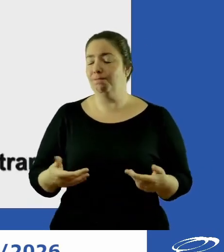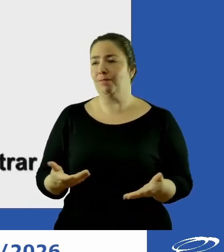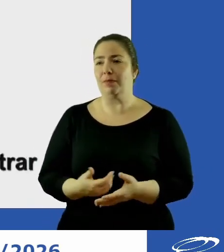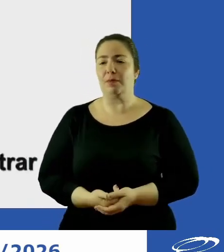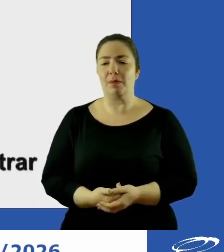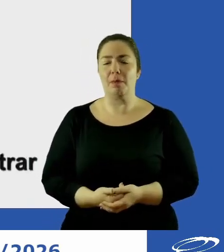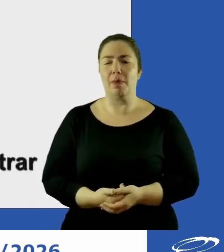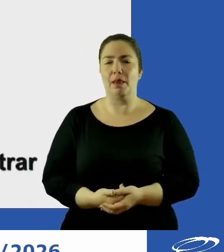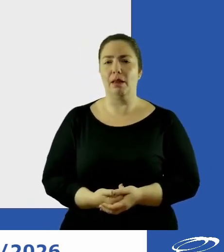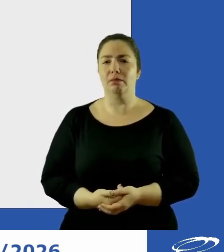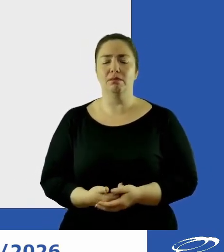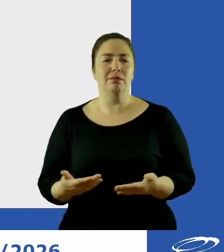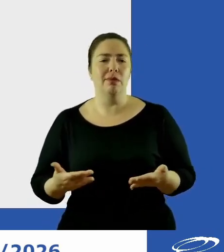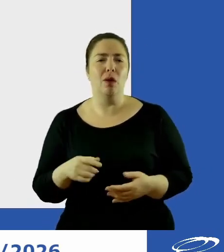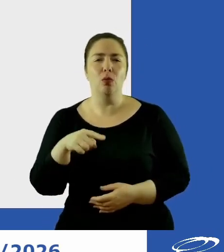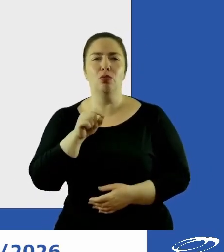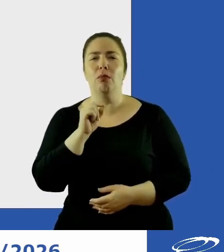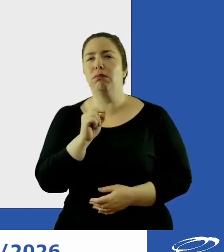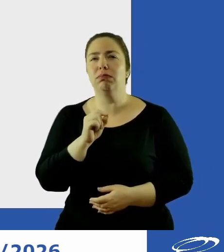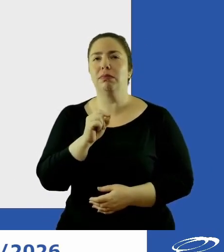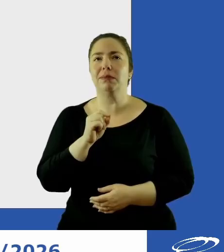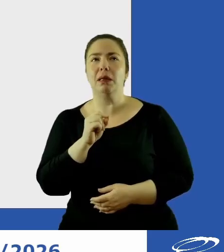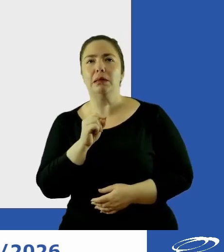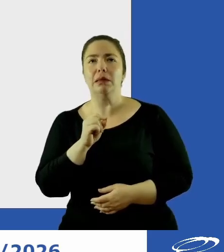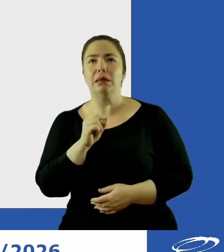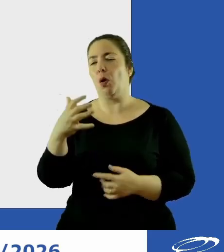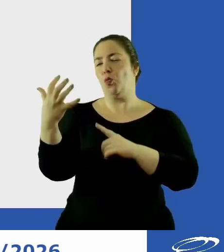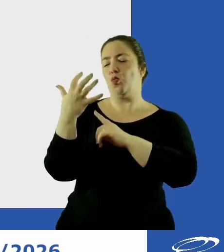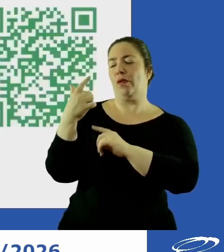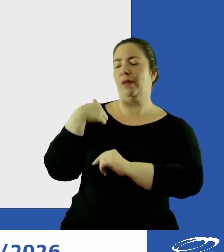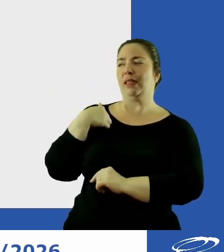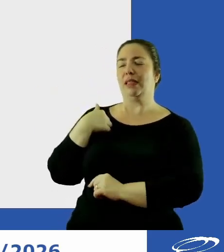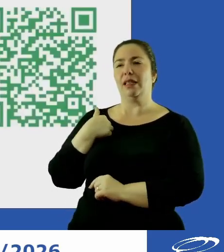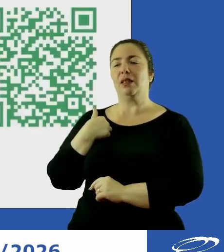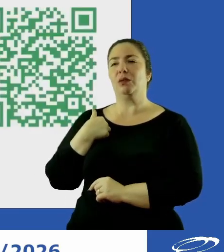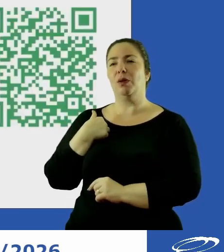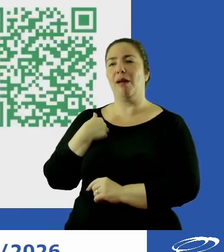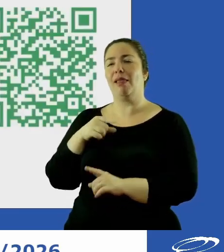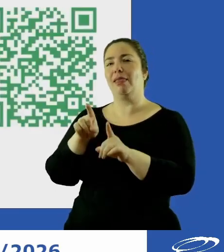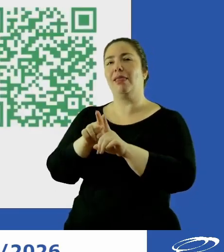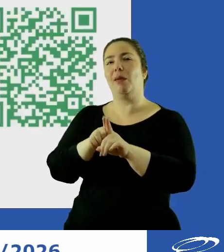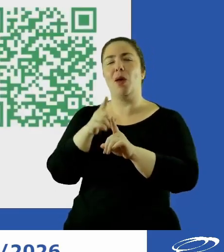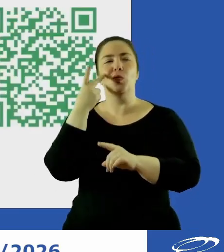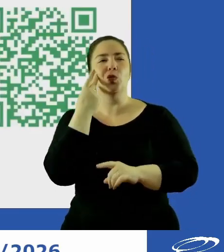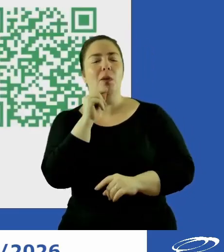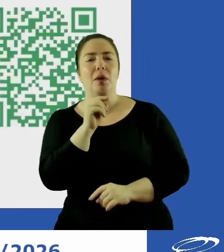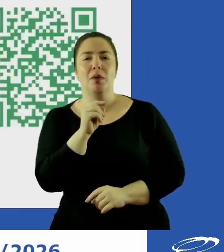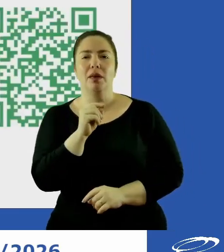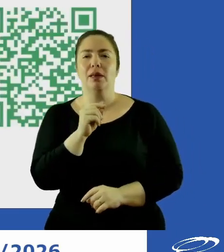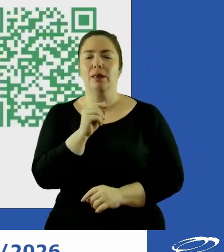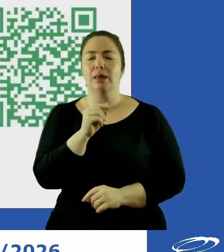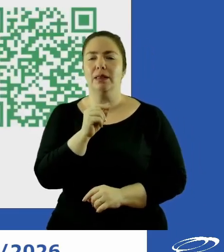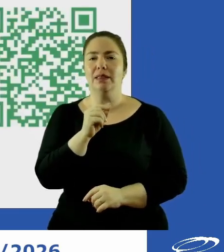this lecture, just let me show you my conflicts of interest, and also, as usual, you know, when I made a